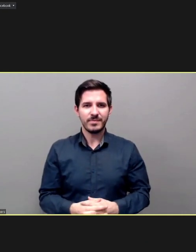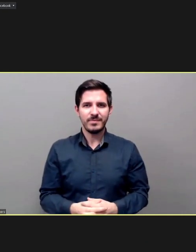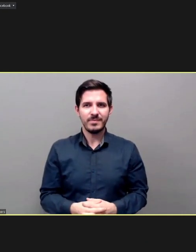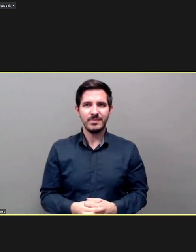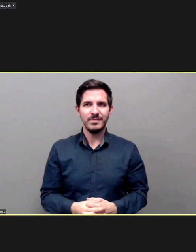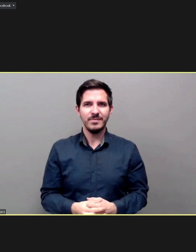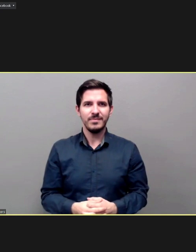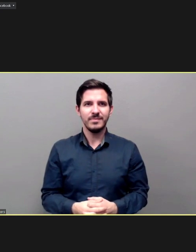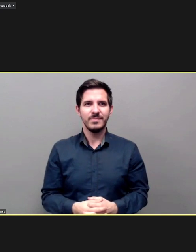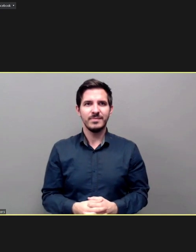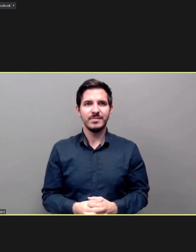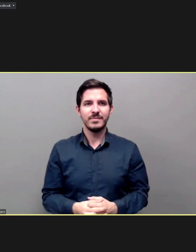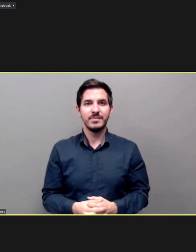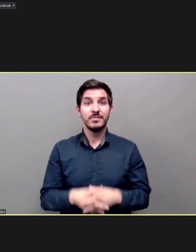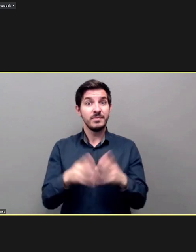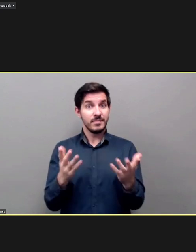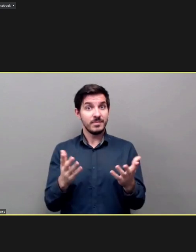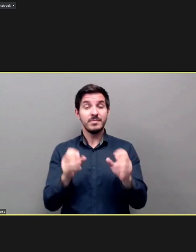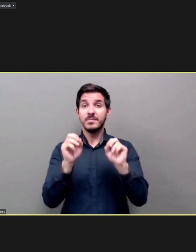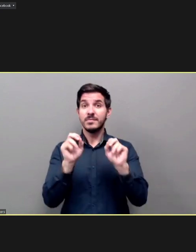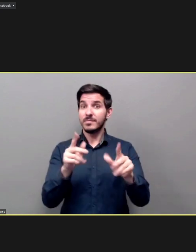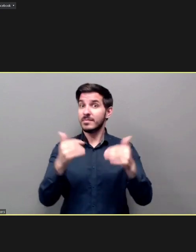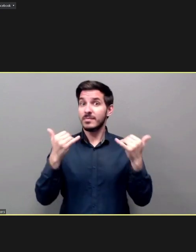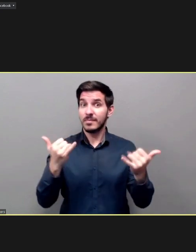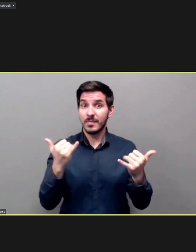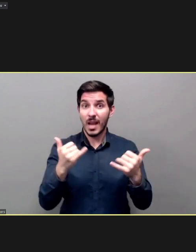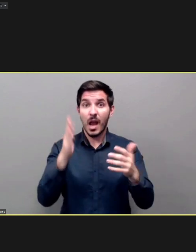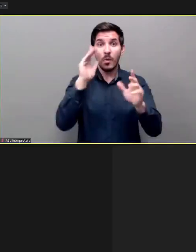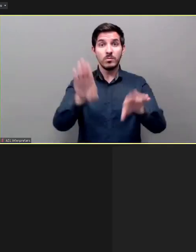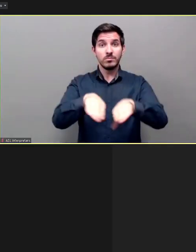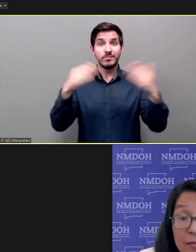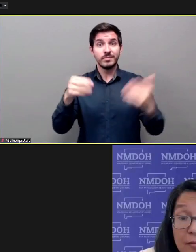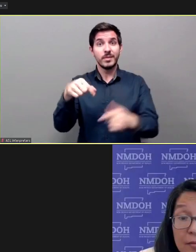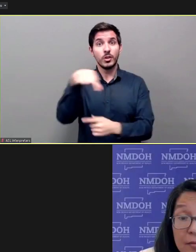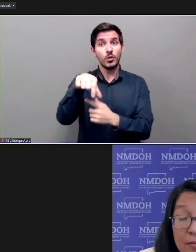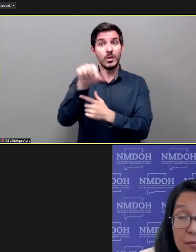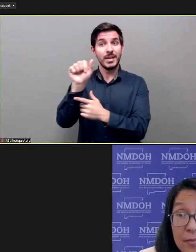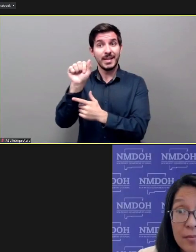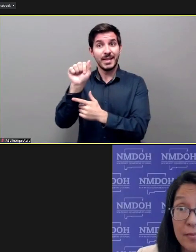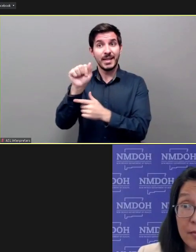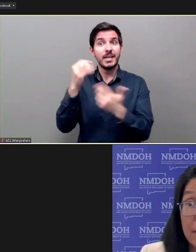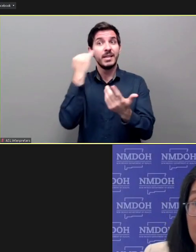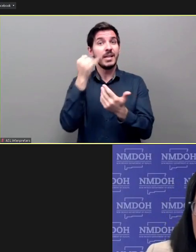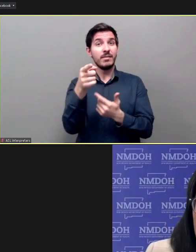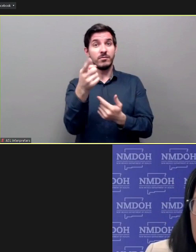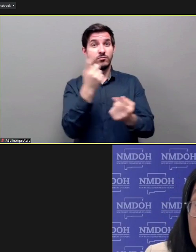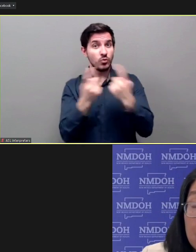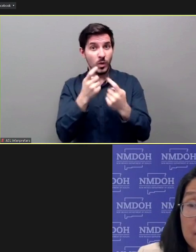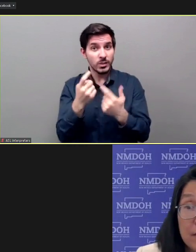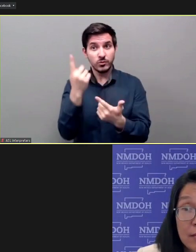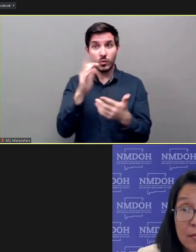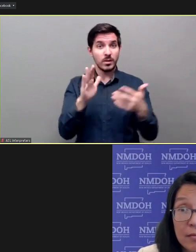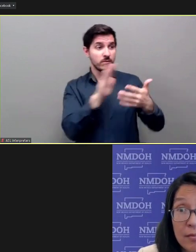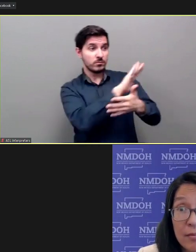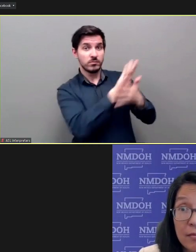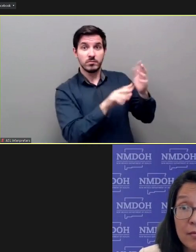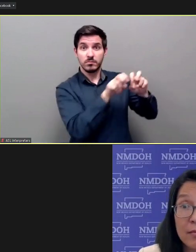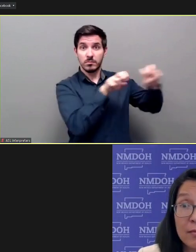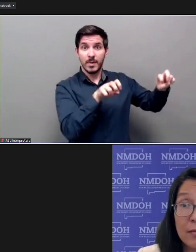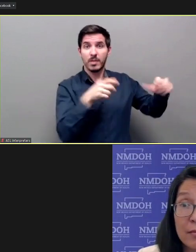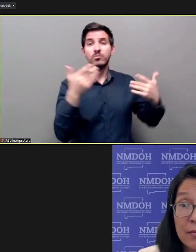All right, at this time, we'll take Q&A. If you have a question for one of our principals, please raise your hand in the